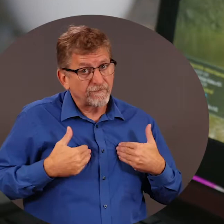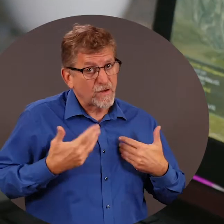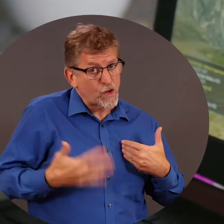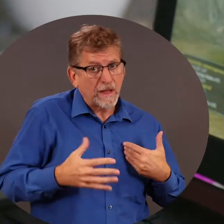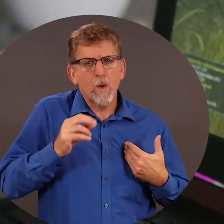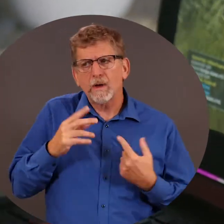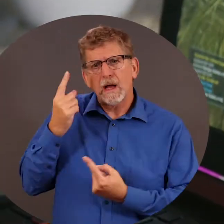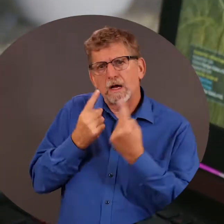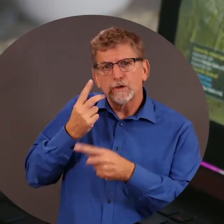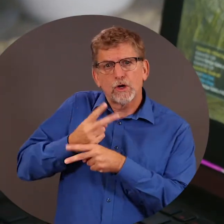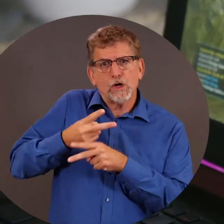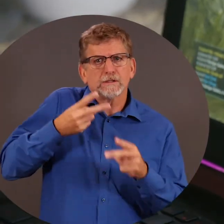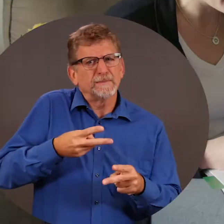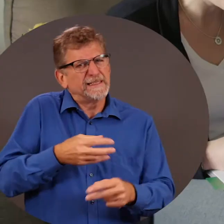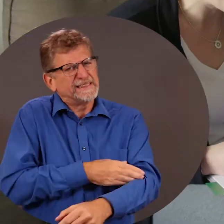states.